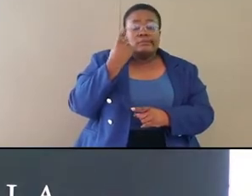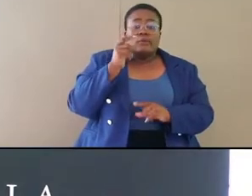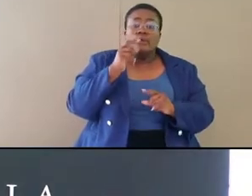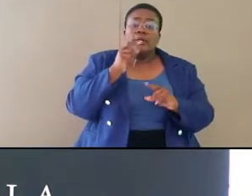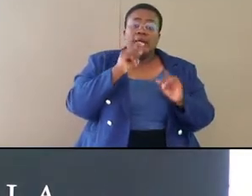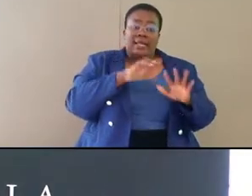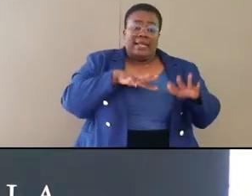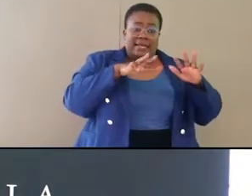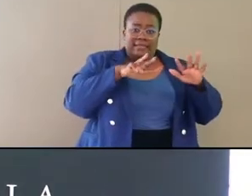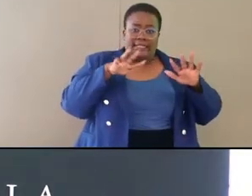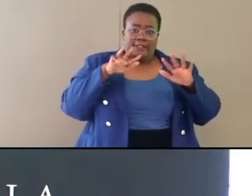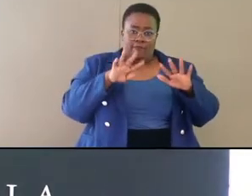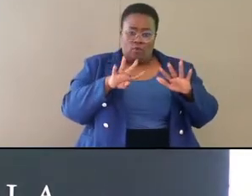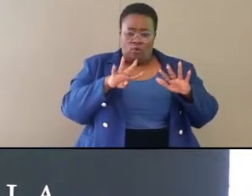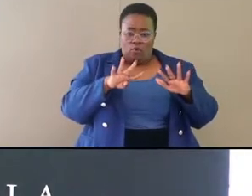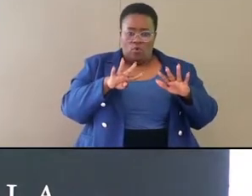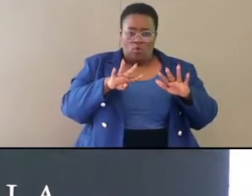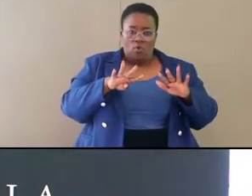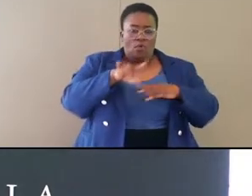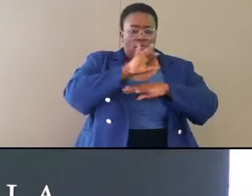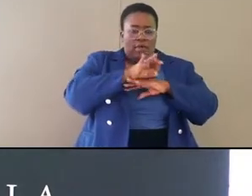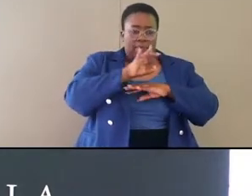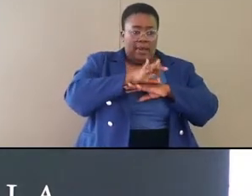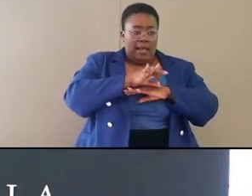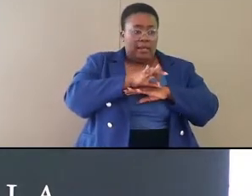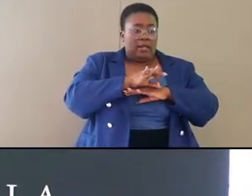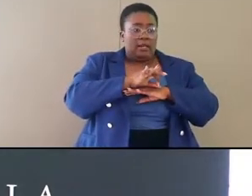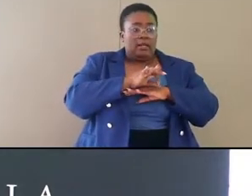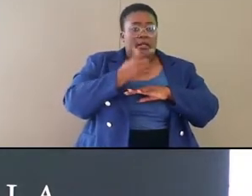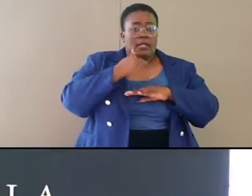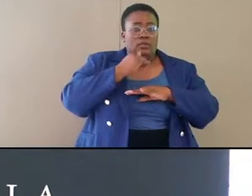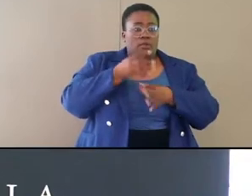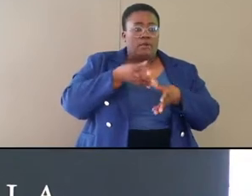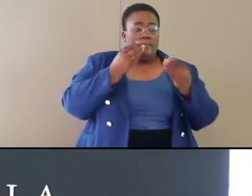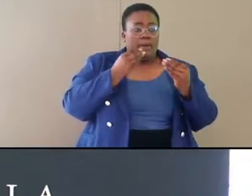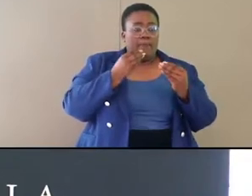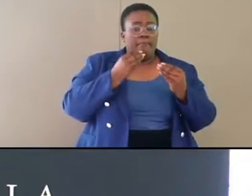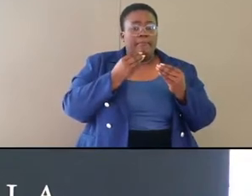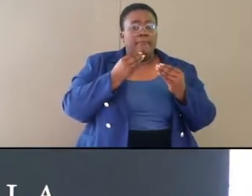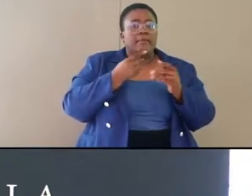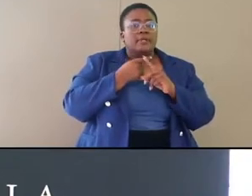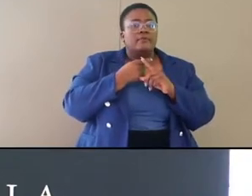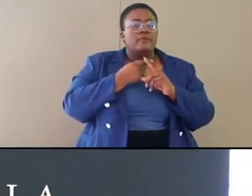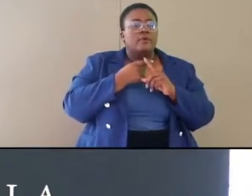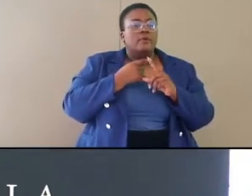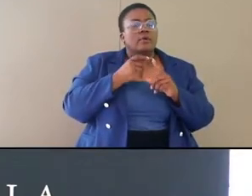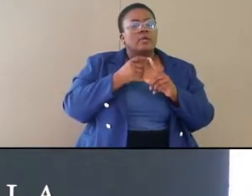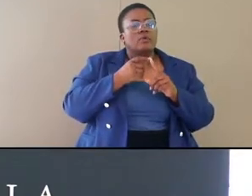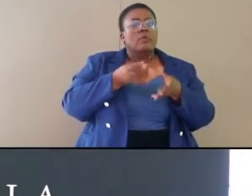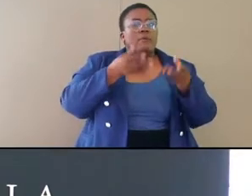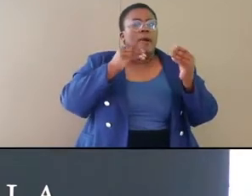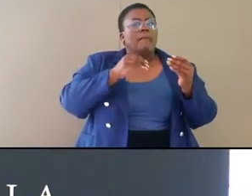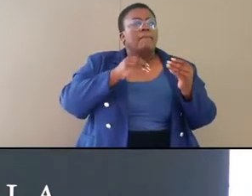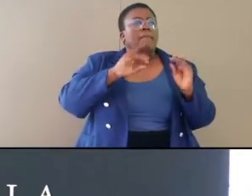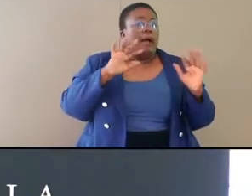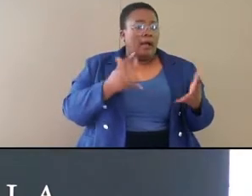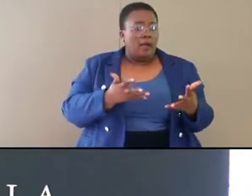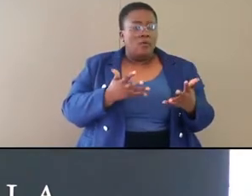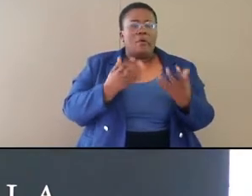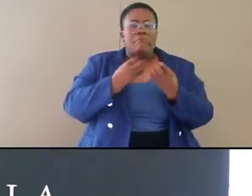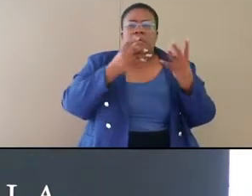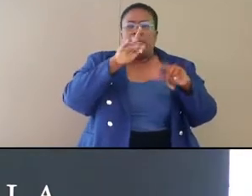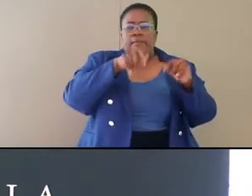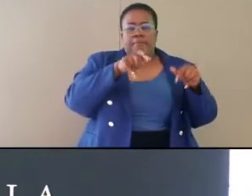1994. It was a mandate that came through the blood, sweat and tears of many who